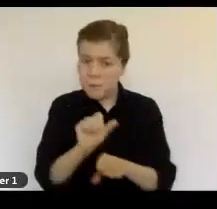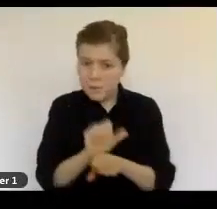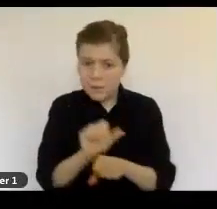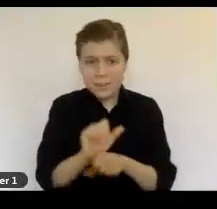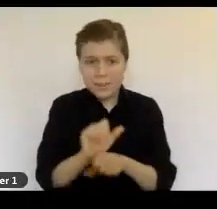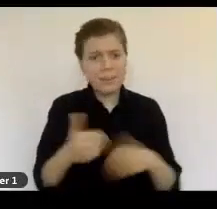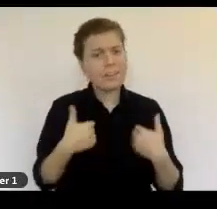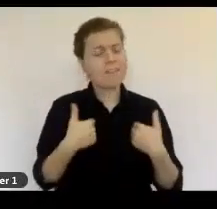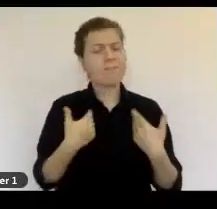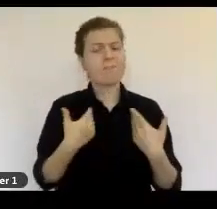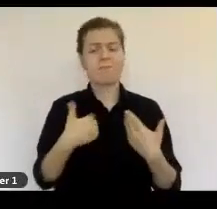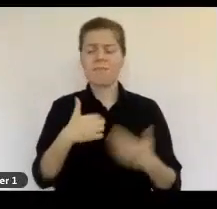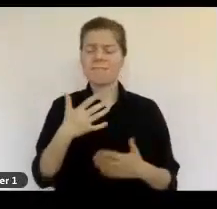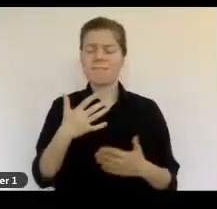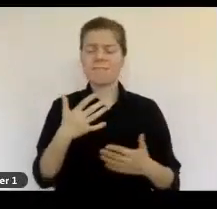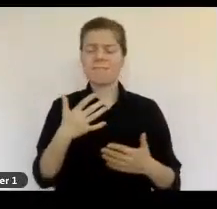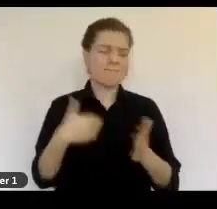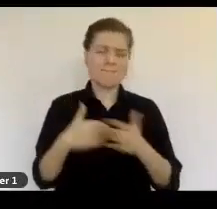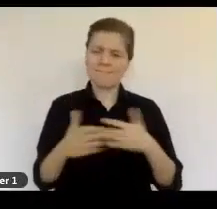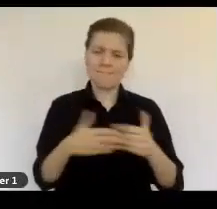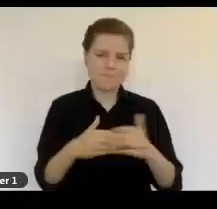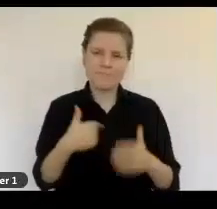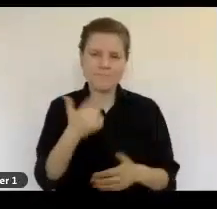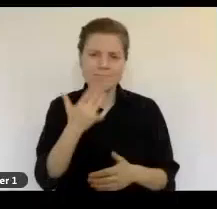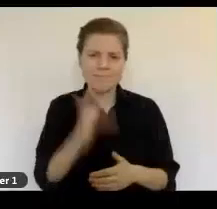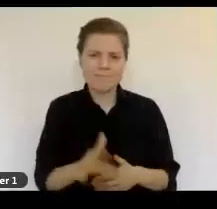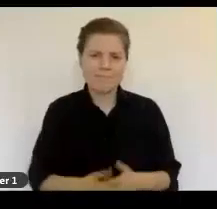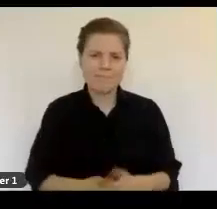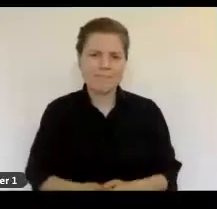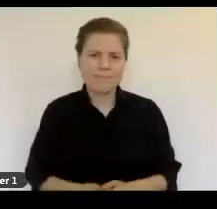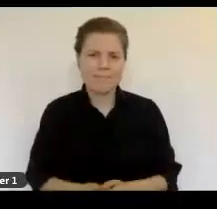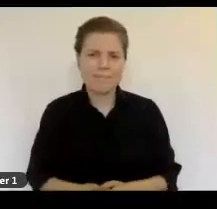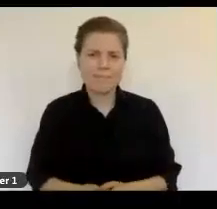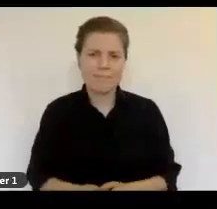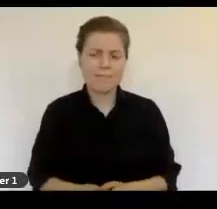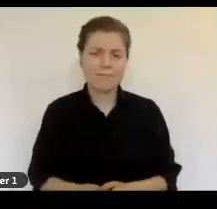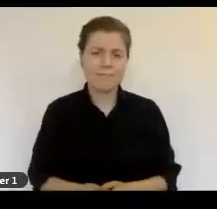I recognize that I'm so grateful that I'm at home and I've got a job.